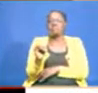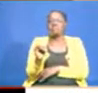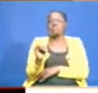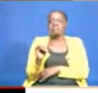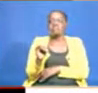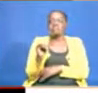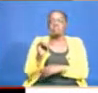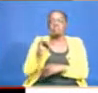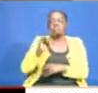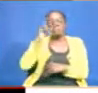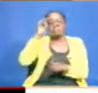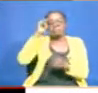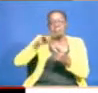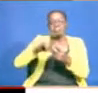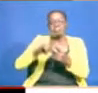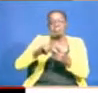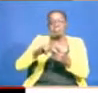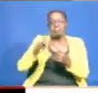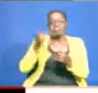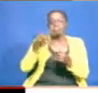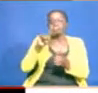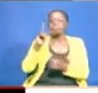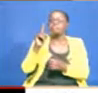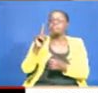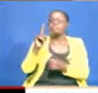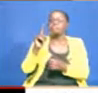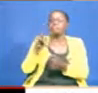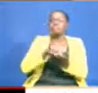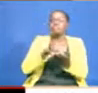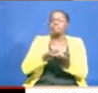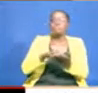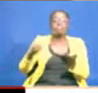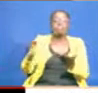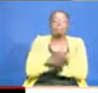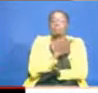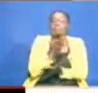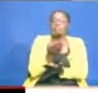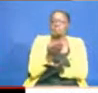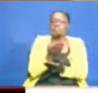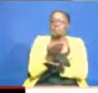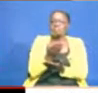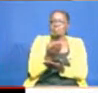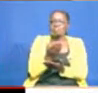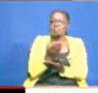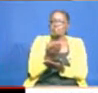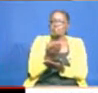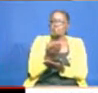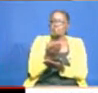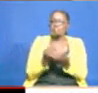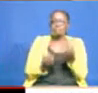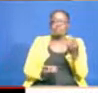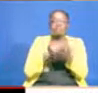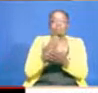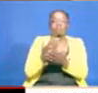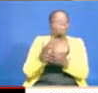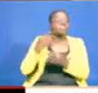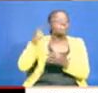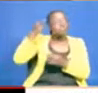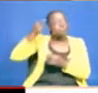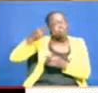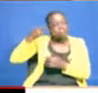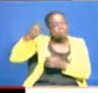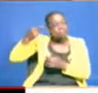to, if it were to pass, this seat could have been scrapped off. Having been raised in Mathare and lived for the